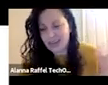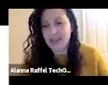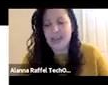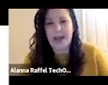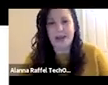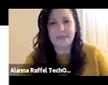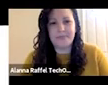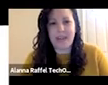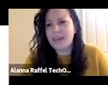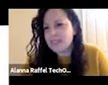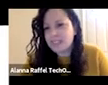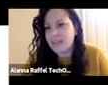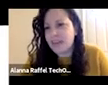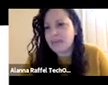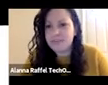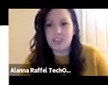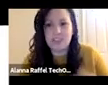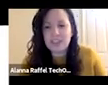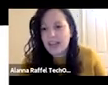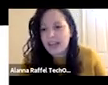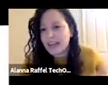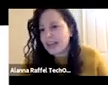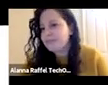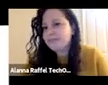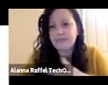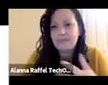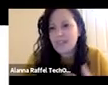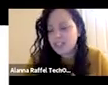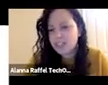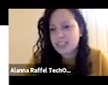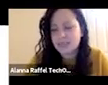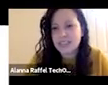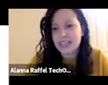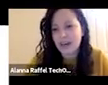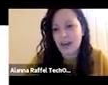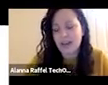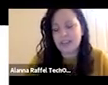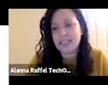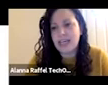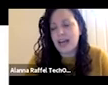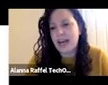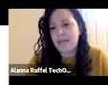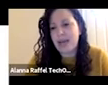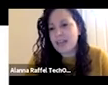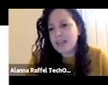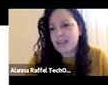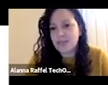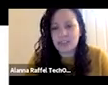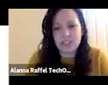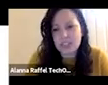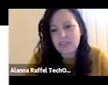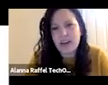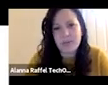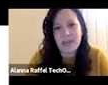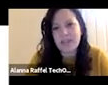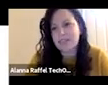tech. And even stuff like changing the lighting, changing some seating around, anything that sort of